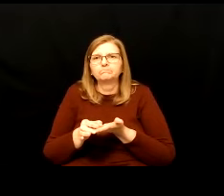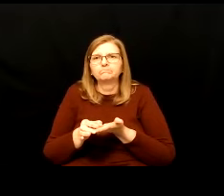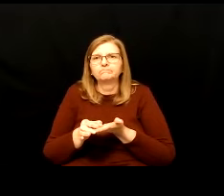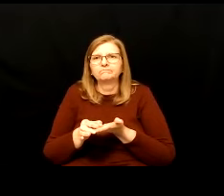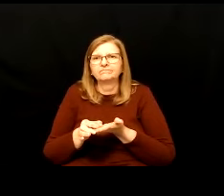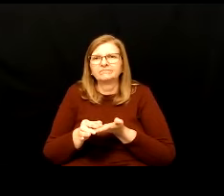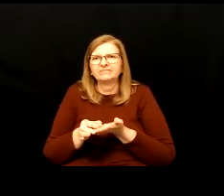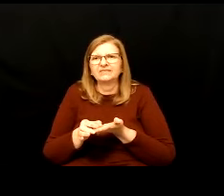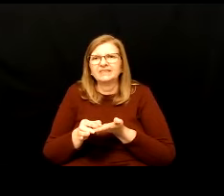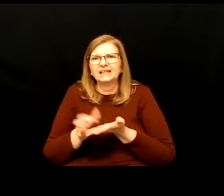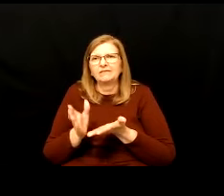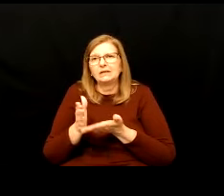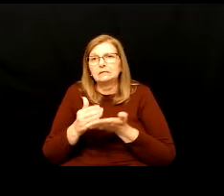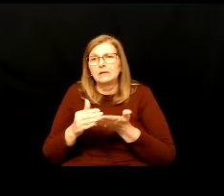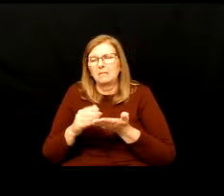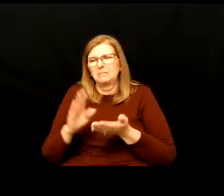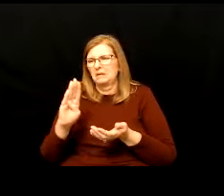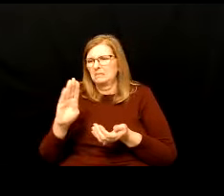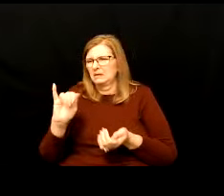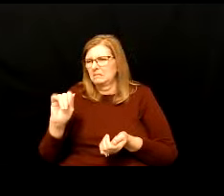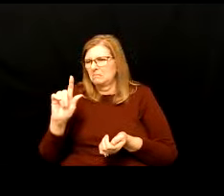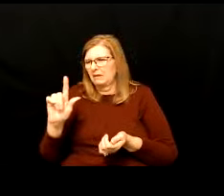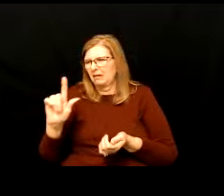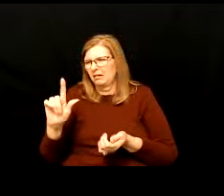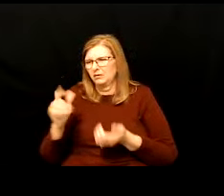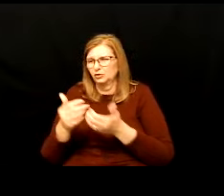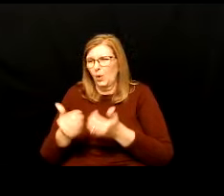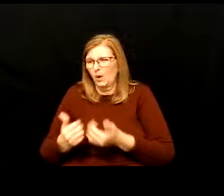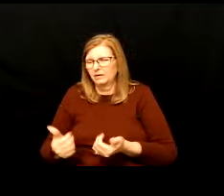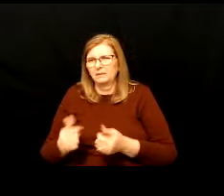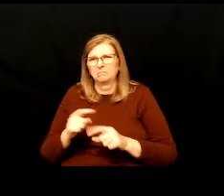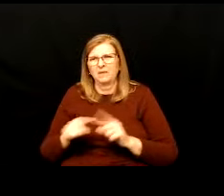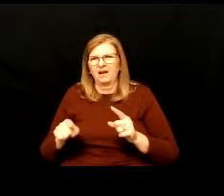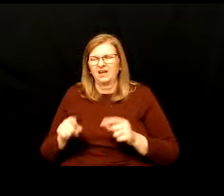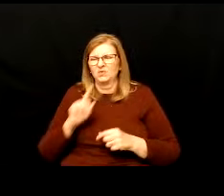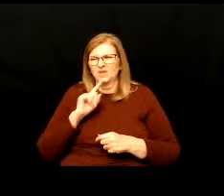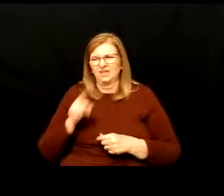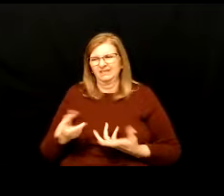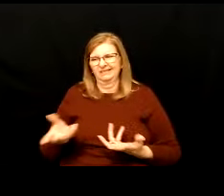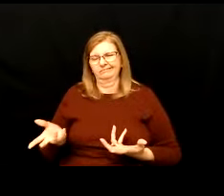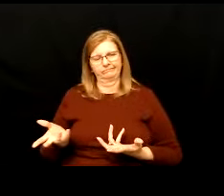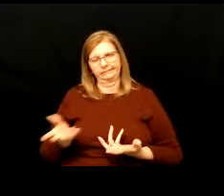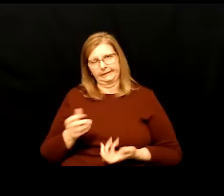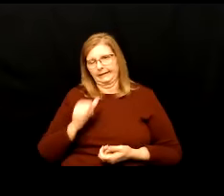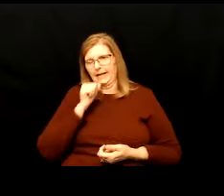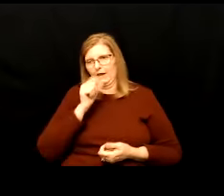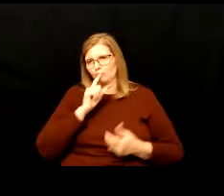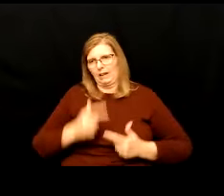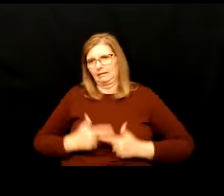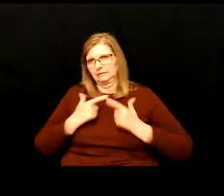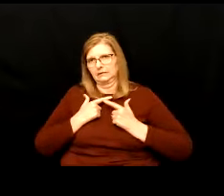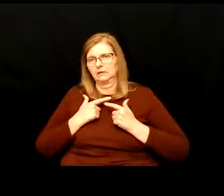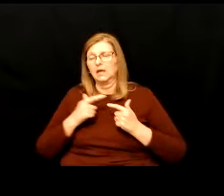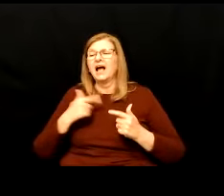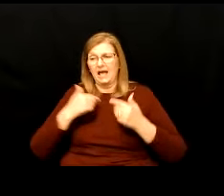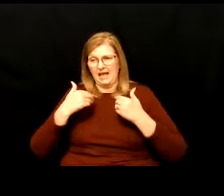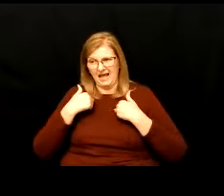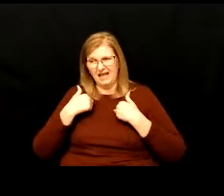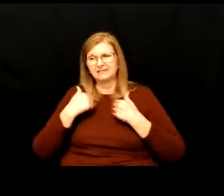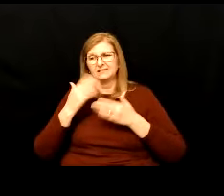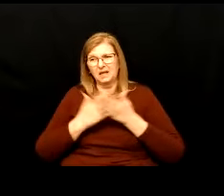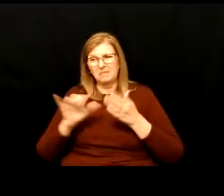even some bill sorts, but they're really not very realistic. So I had some of those and I